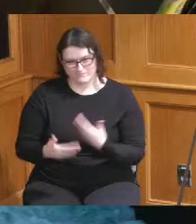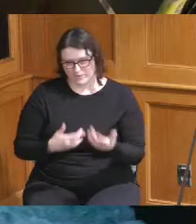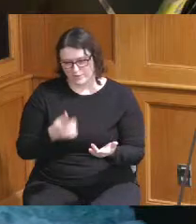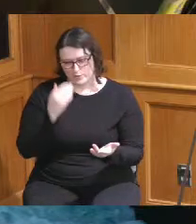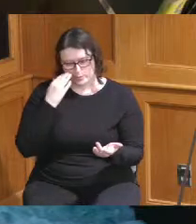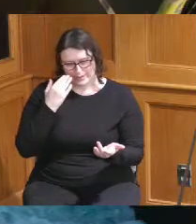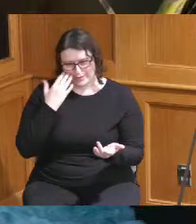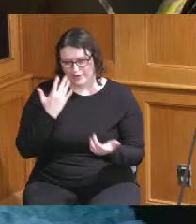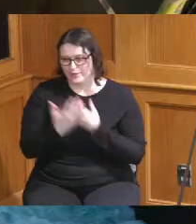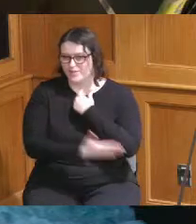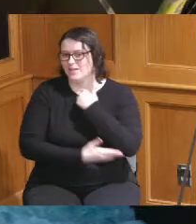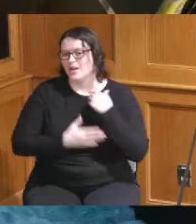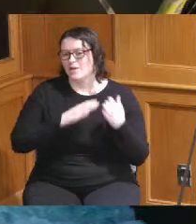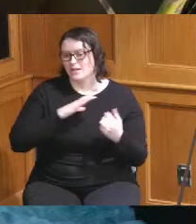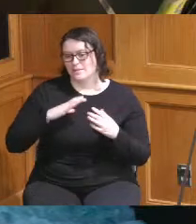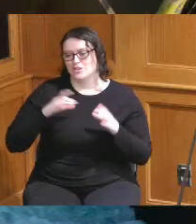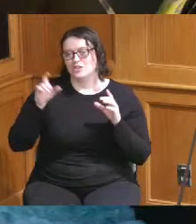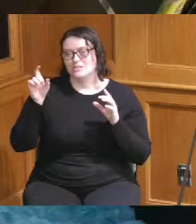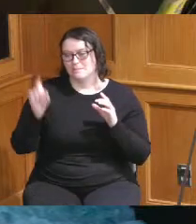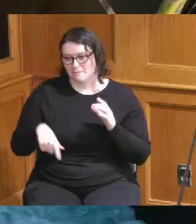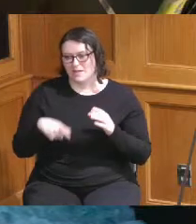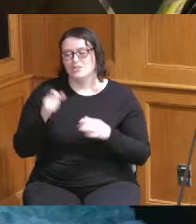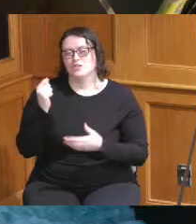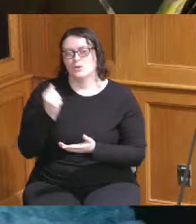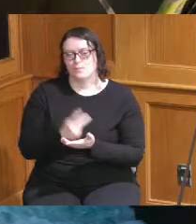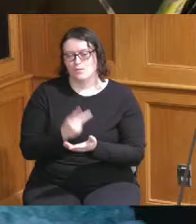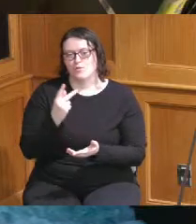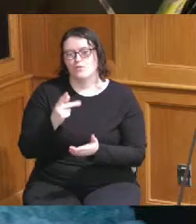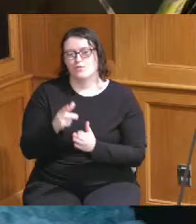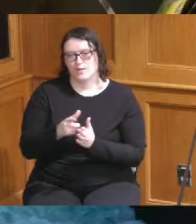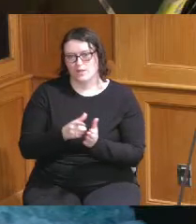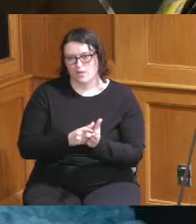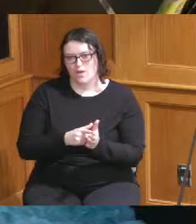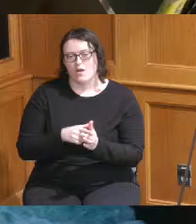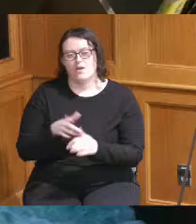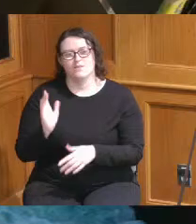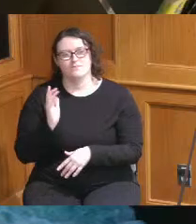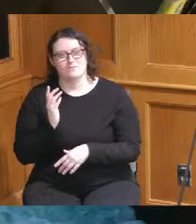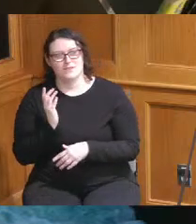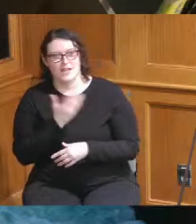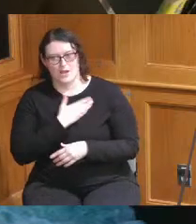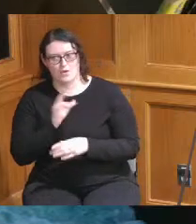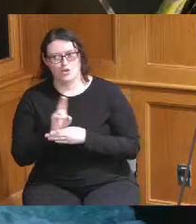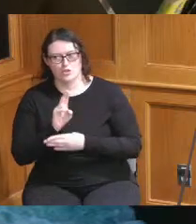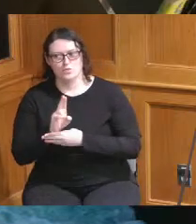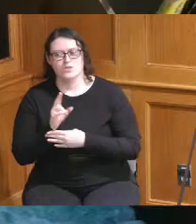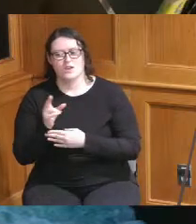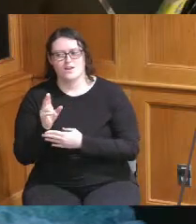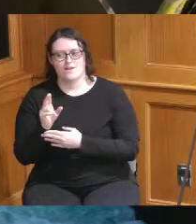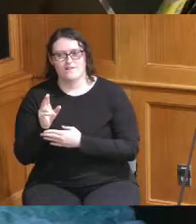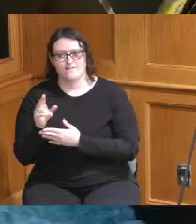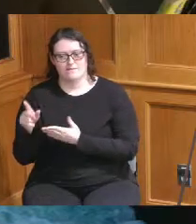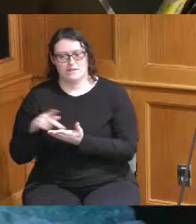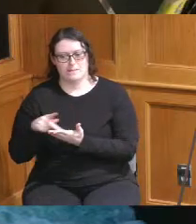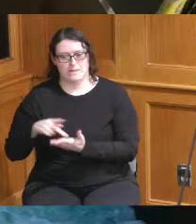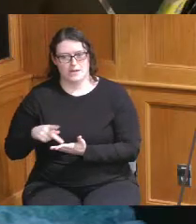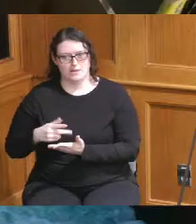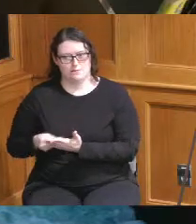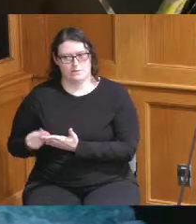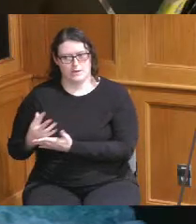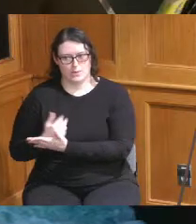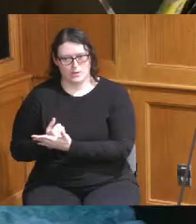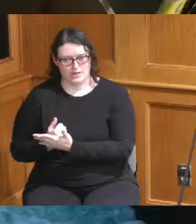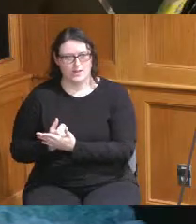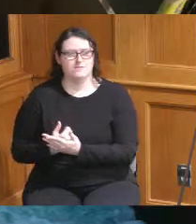know. The county commissioners must approve legislatively MSD's use of ratepayer funds to fund both the operating and the capital